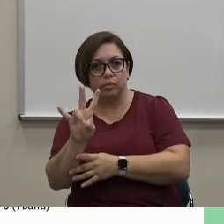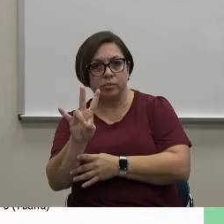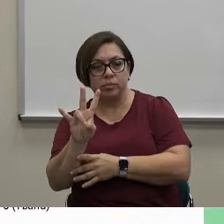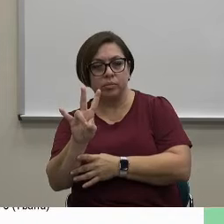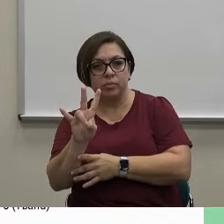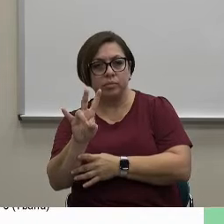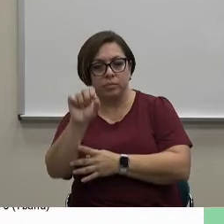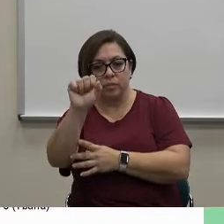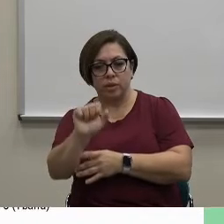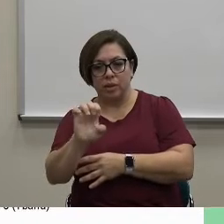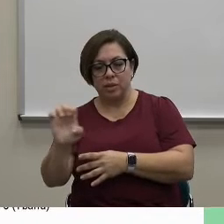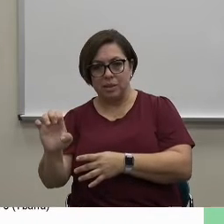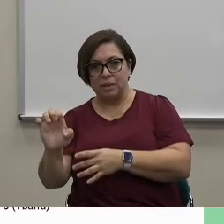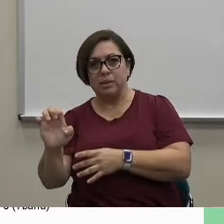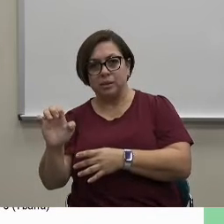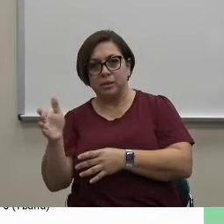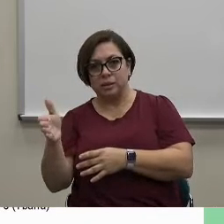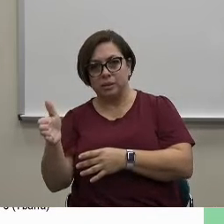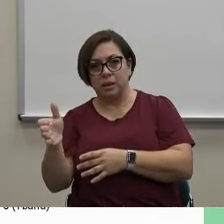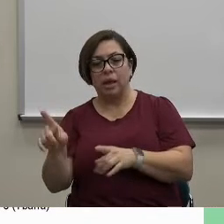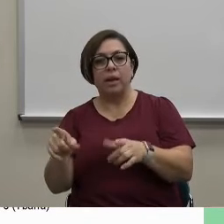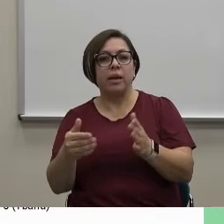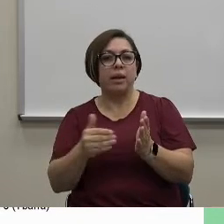the southeast side. And again, as I mentioned,